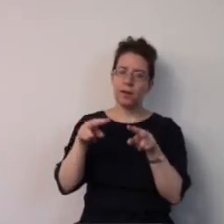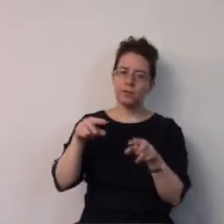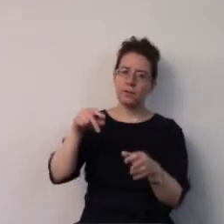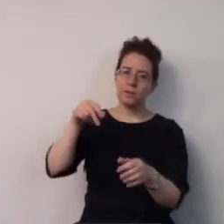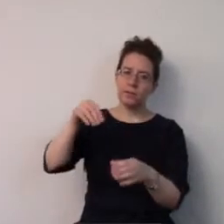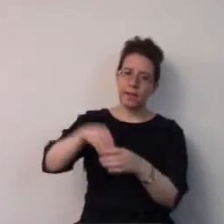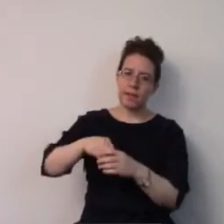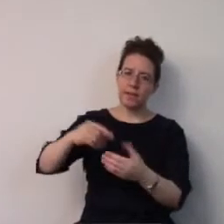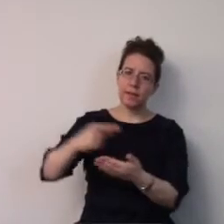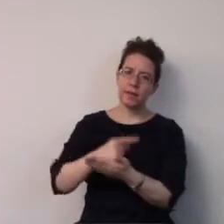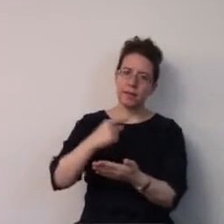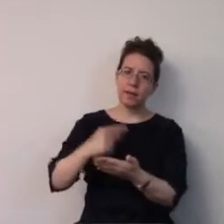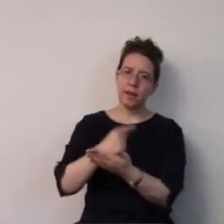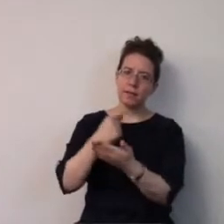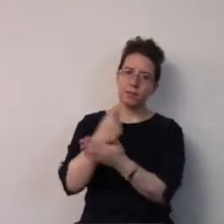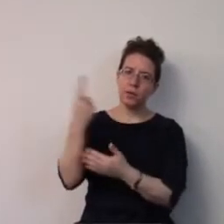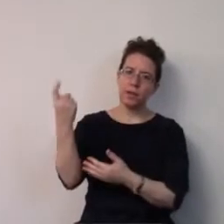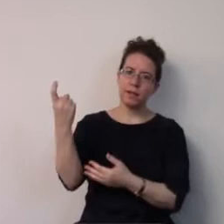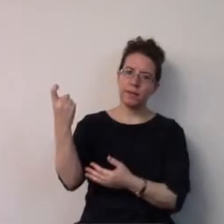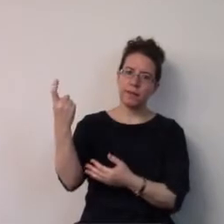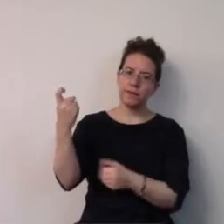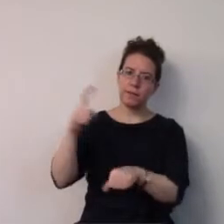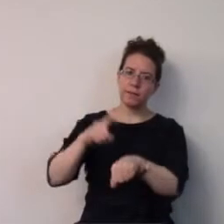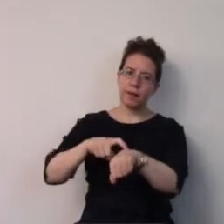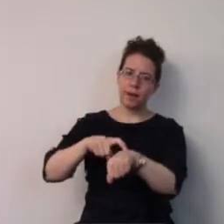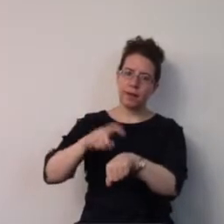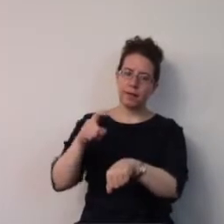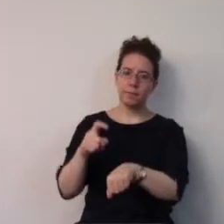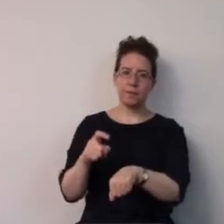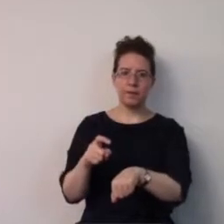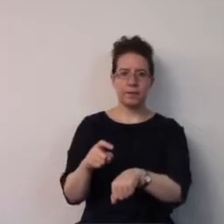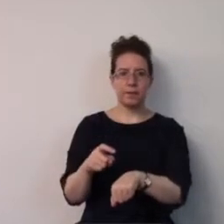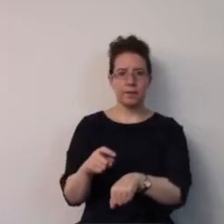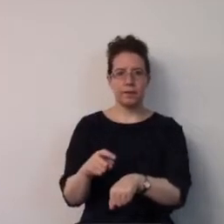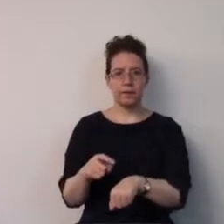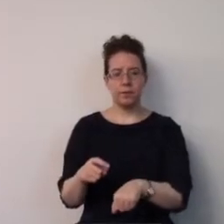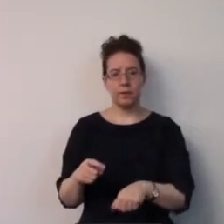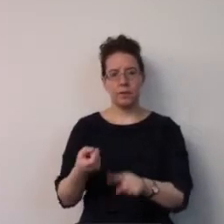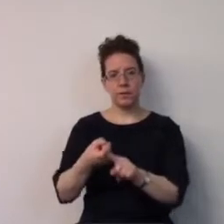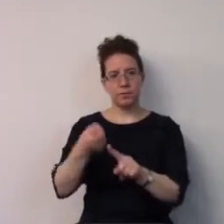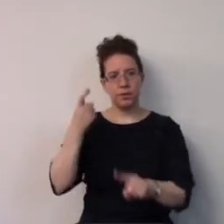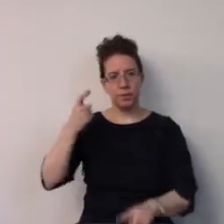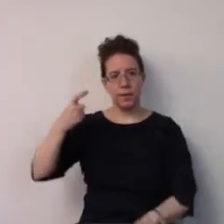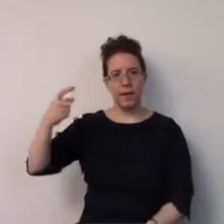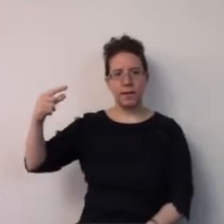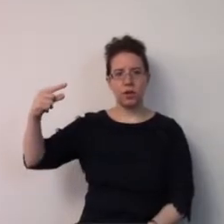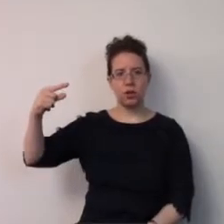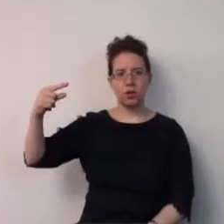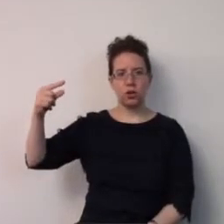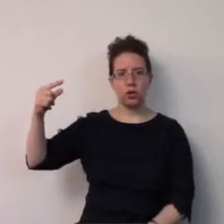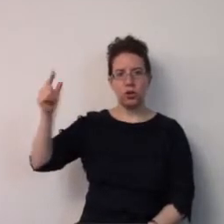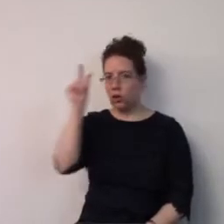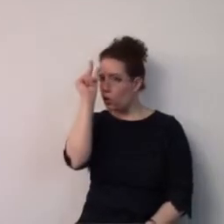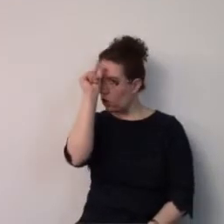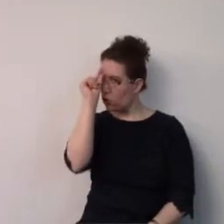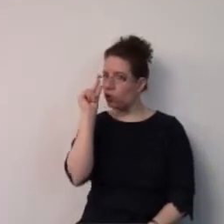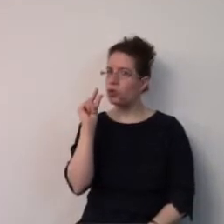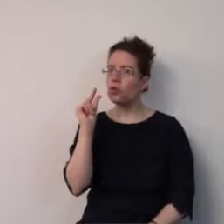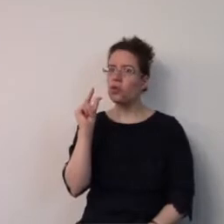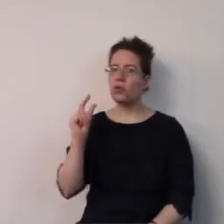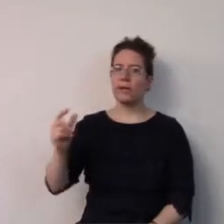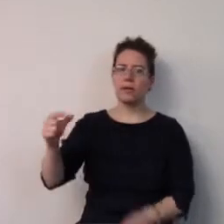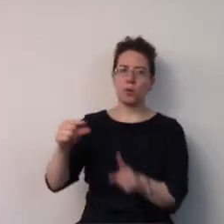gregorio. And it means to keep awake. That is, I even watch. Literally